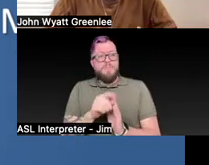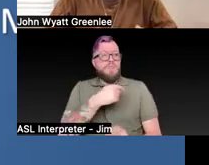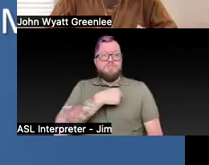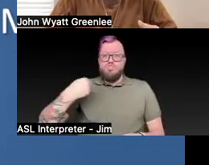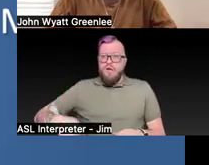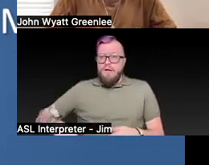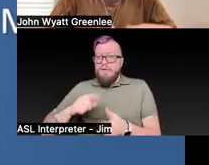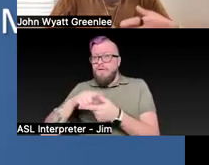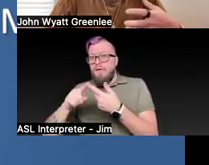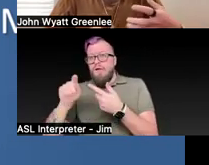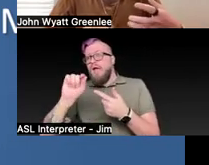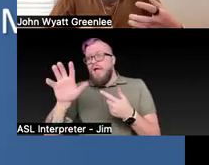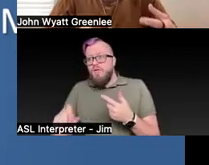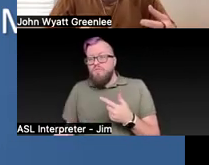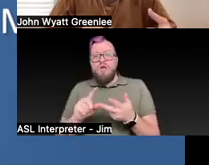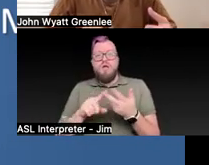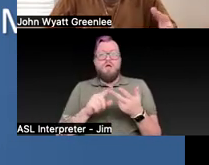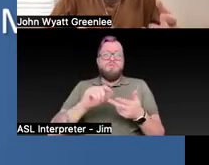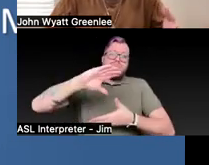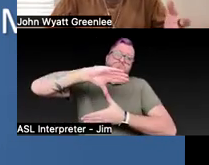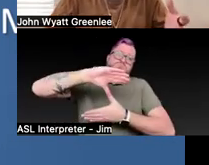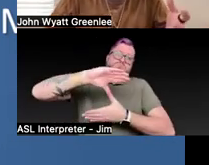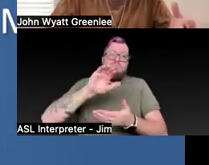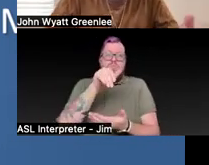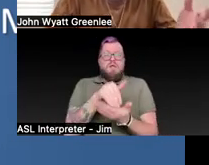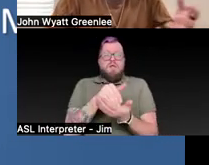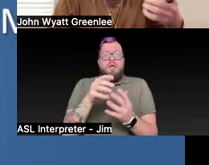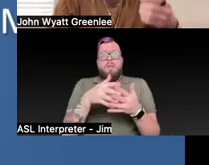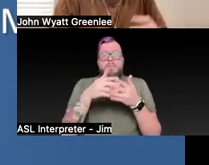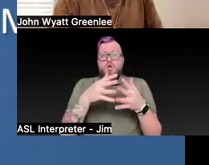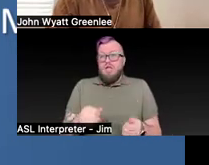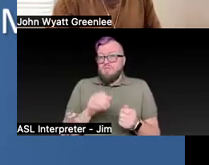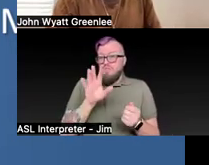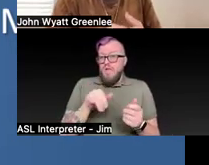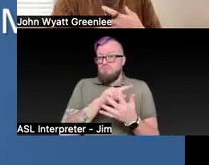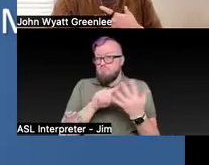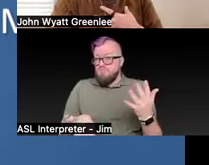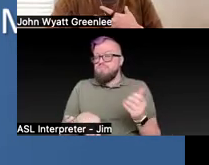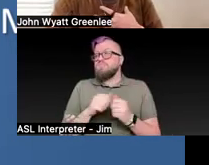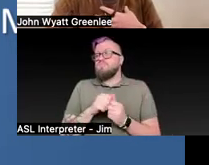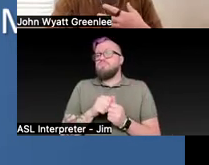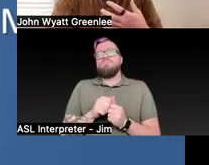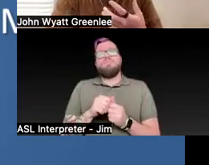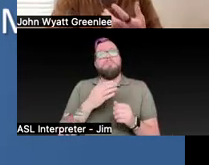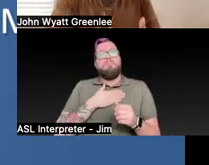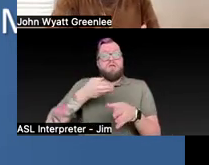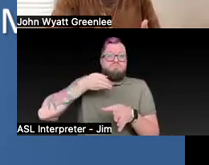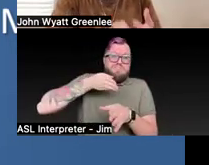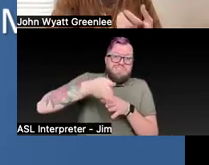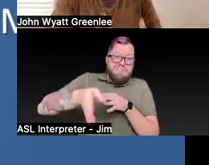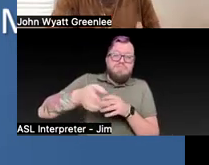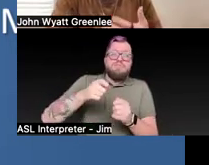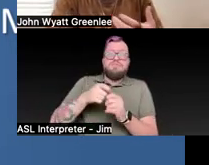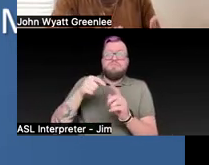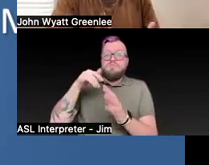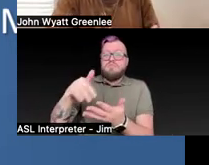medieval Americas. It's not always a great term, but it's kind of the one we've got. So my area of study has been